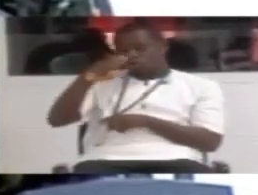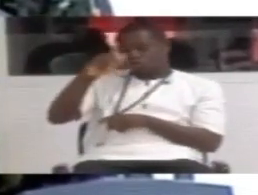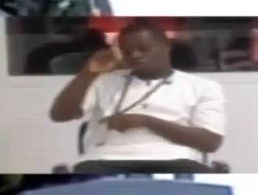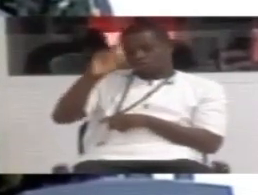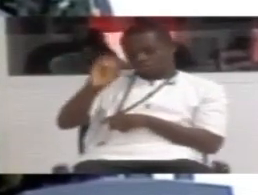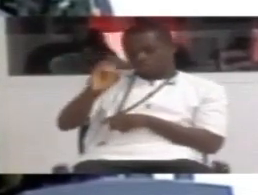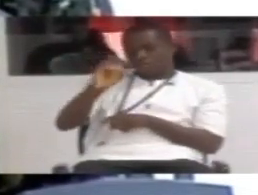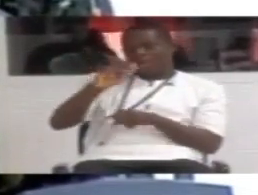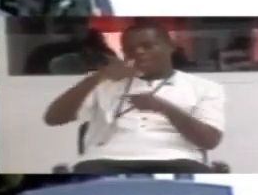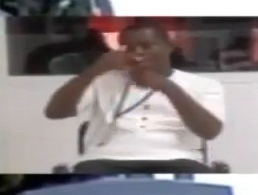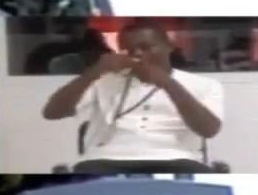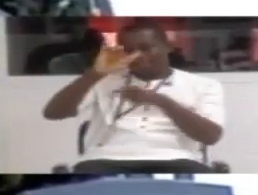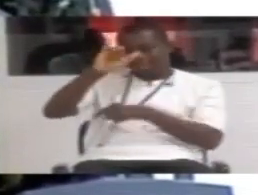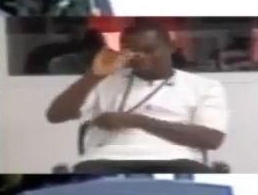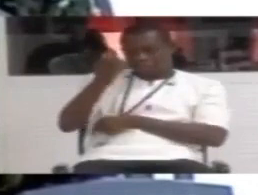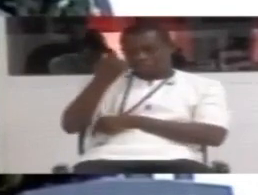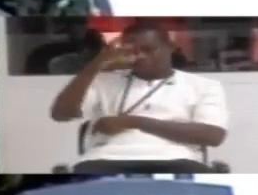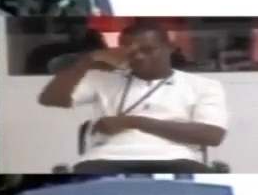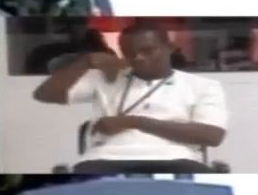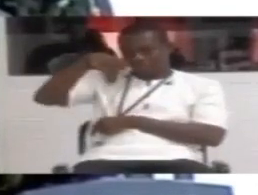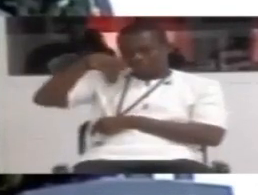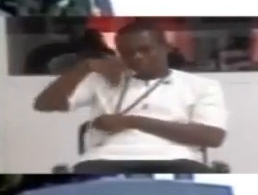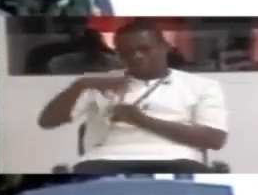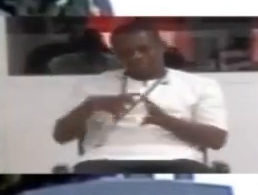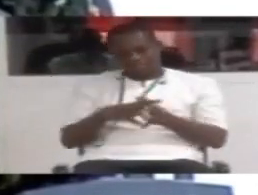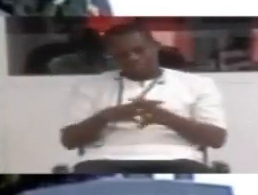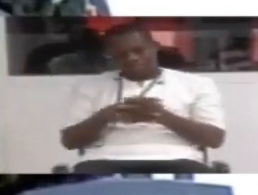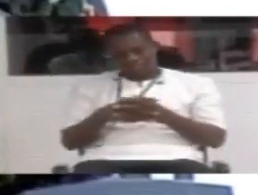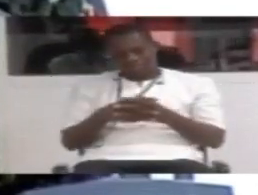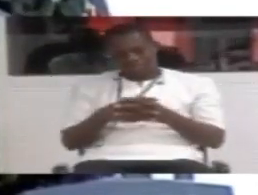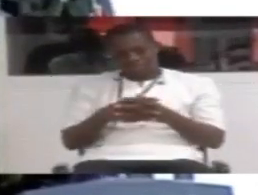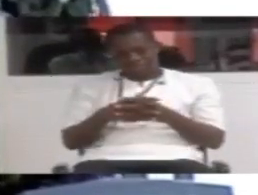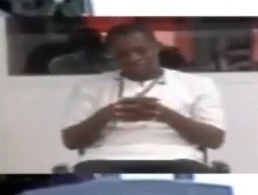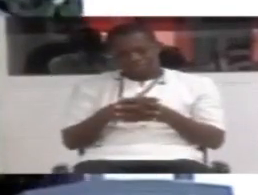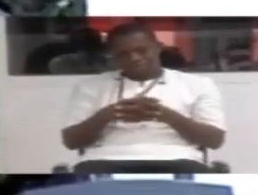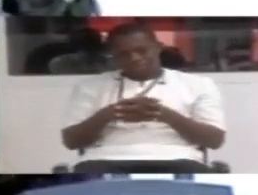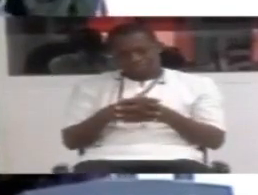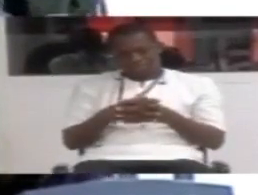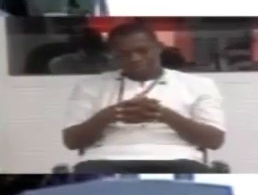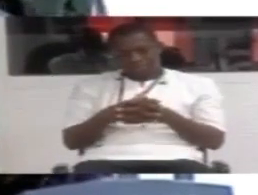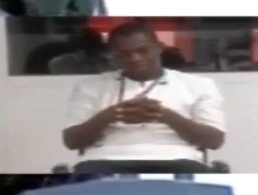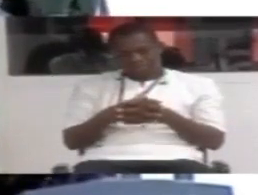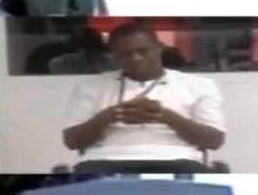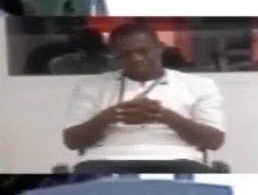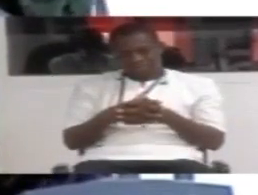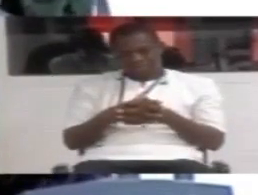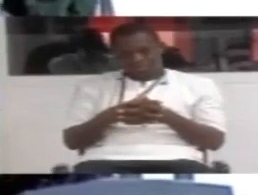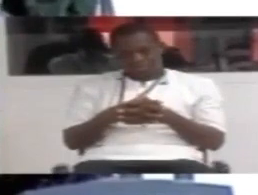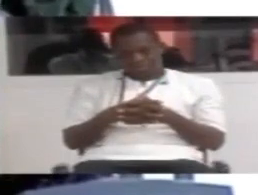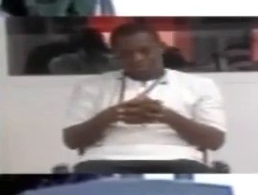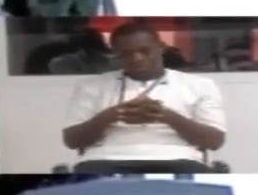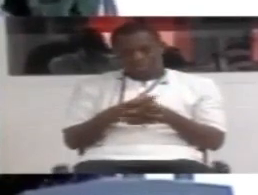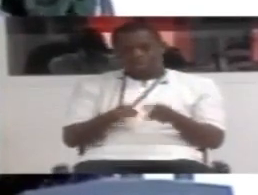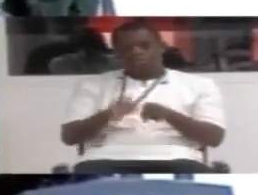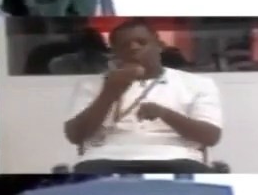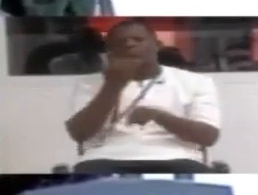Mune am nañ ñi nga xamne sonko lañ santate xal nañu sakan tuti ñi nga xamne nek nañ IG ci rew mi. Ah sorry,